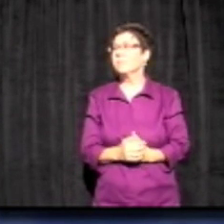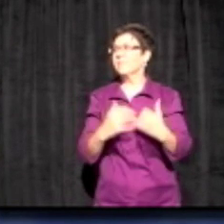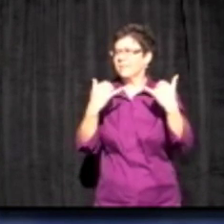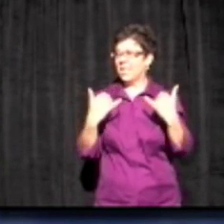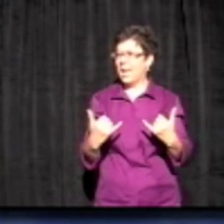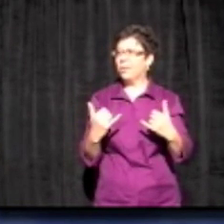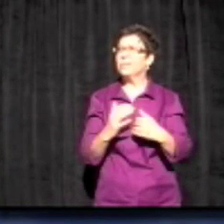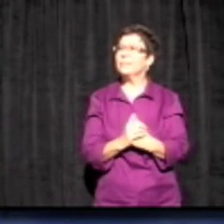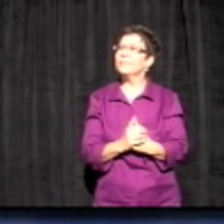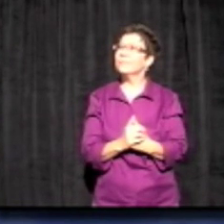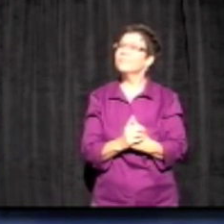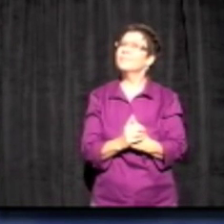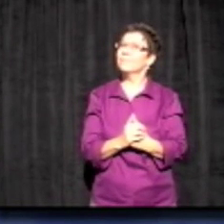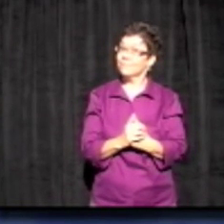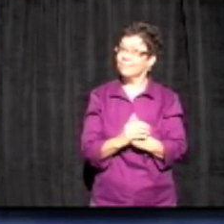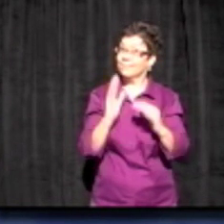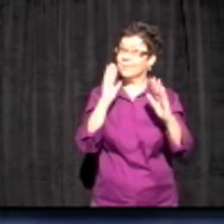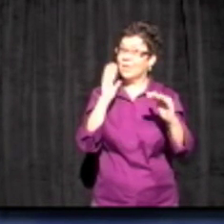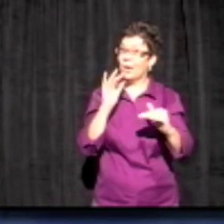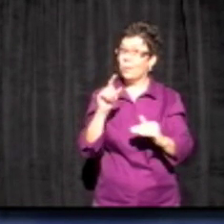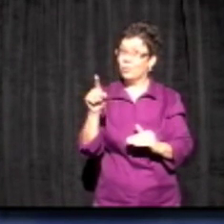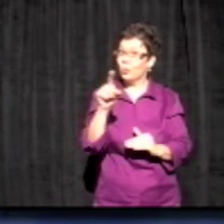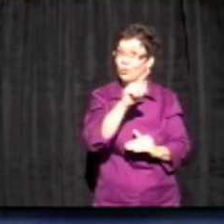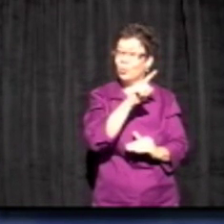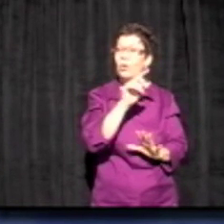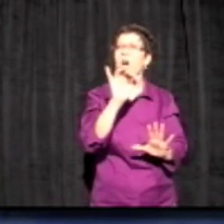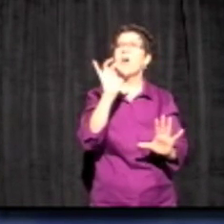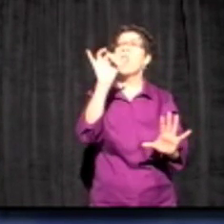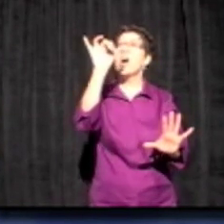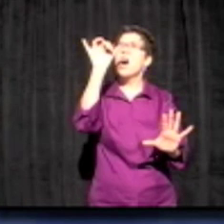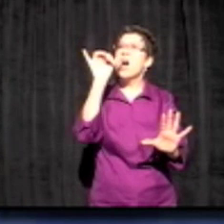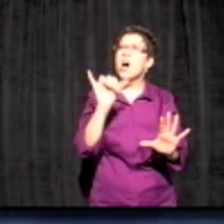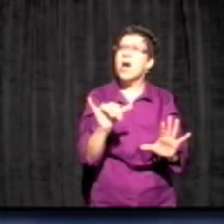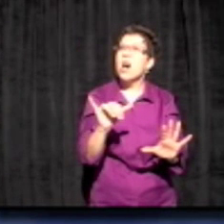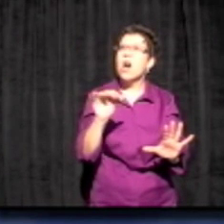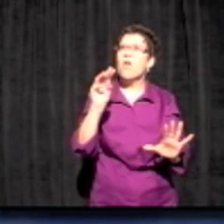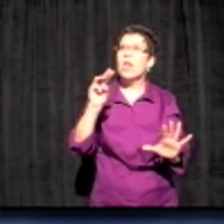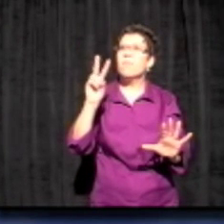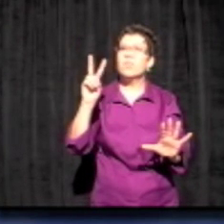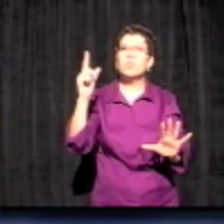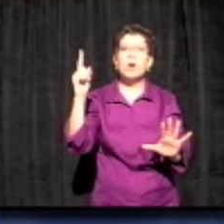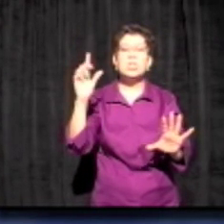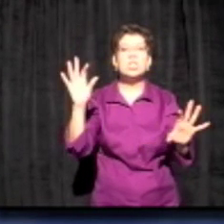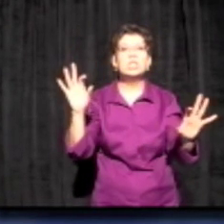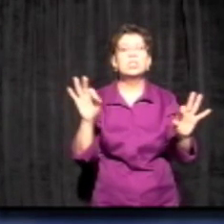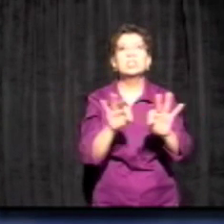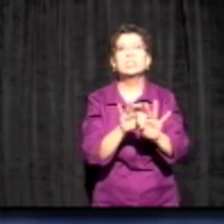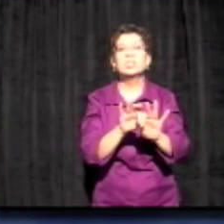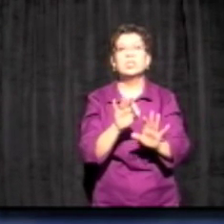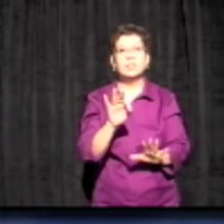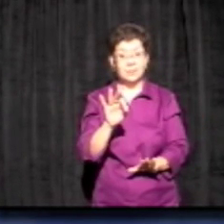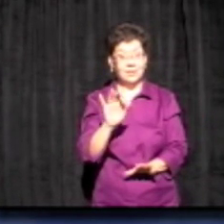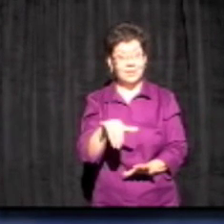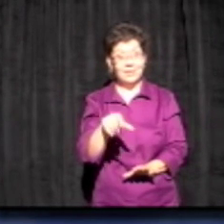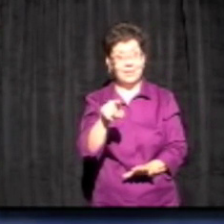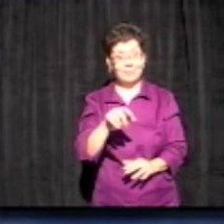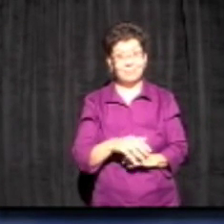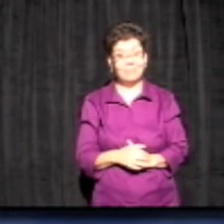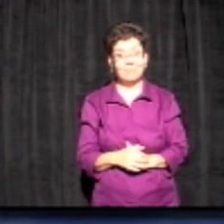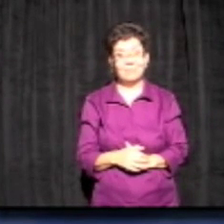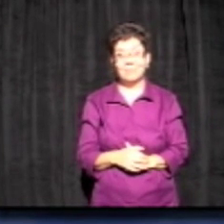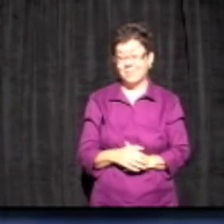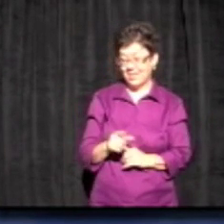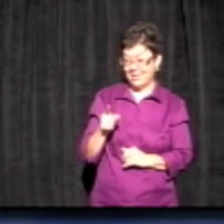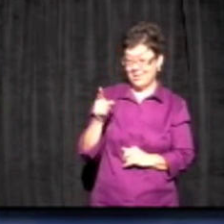Now, I hope you can understand why the MV-1 is so important. This is